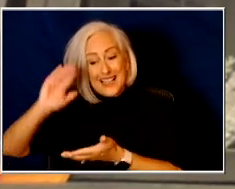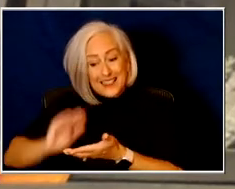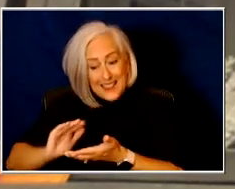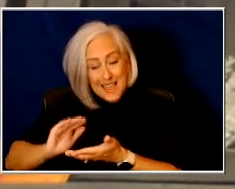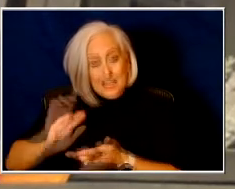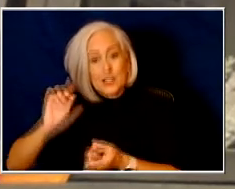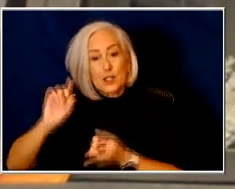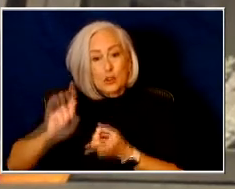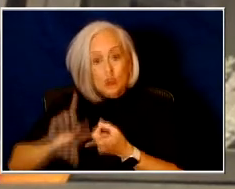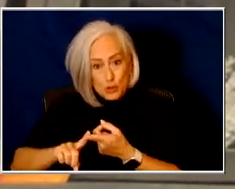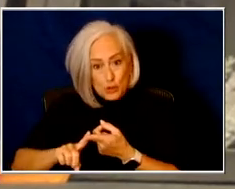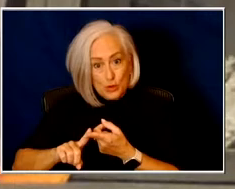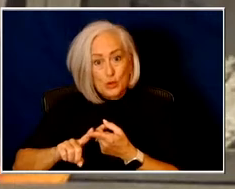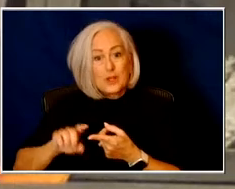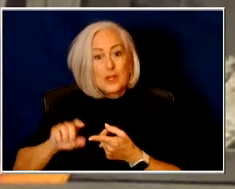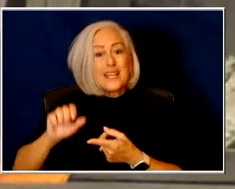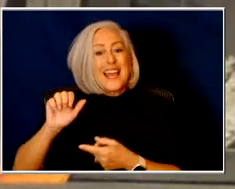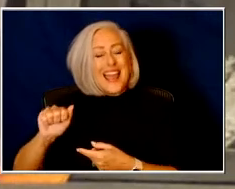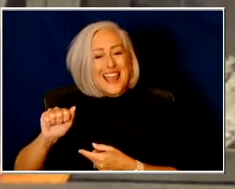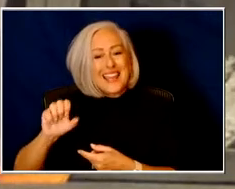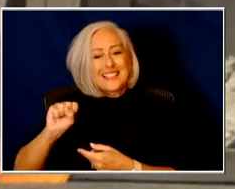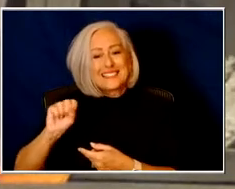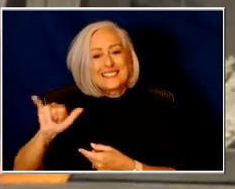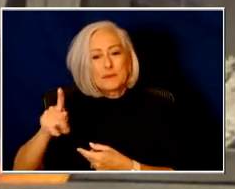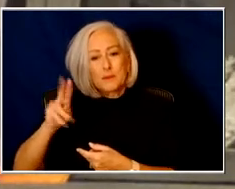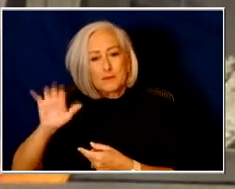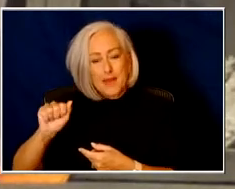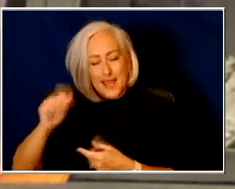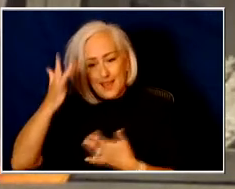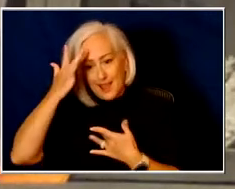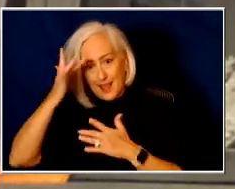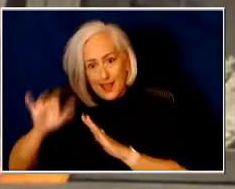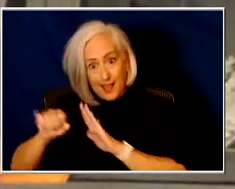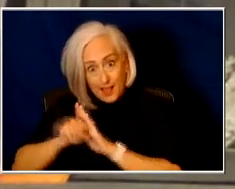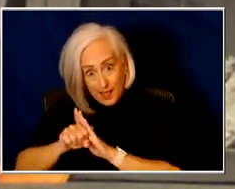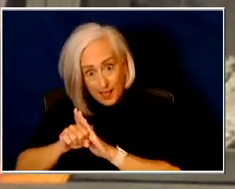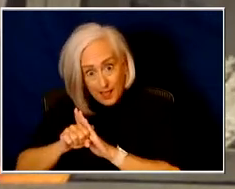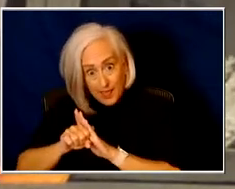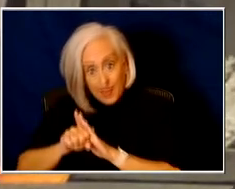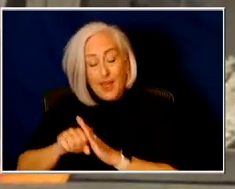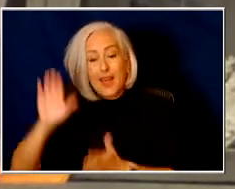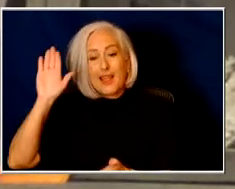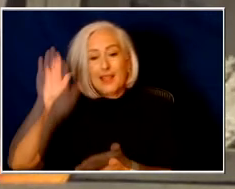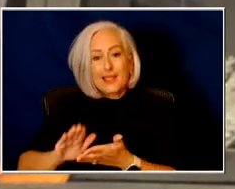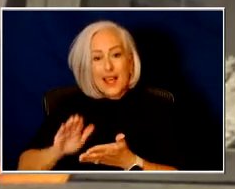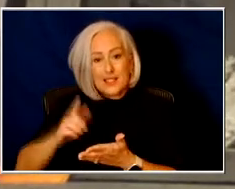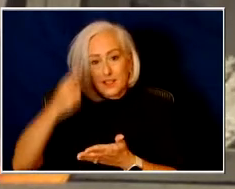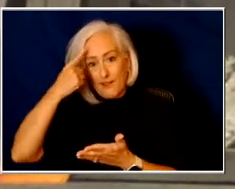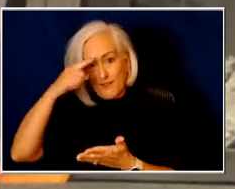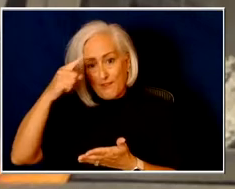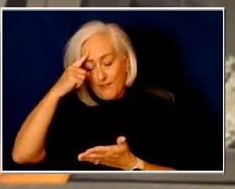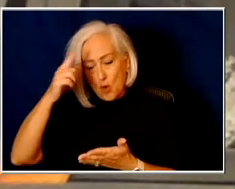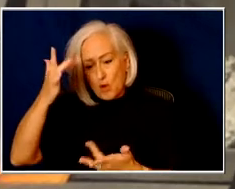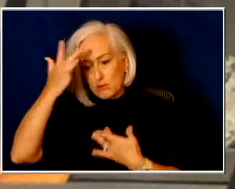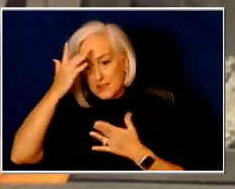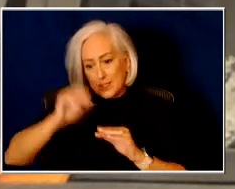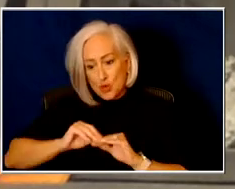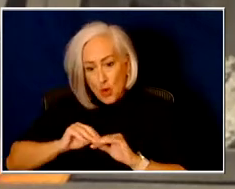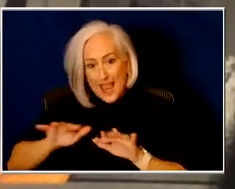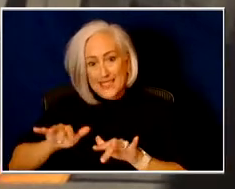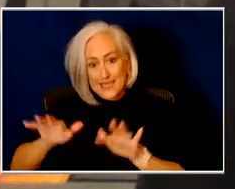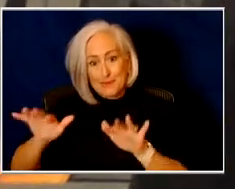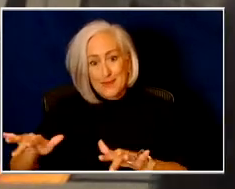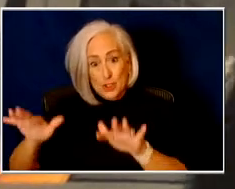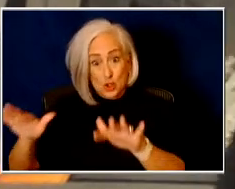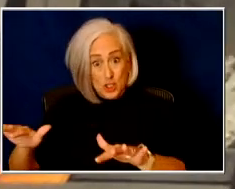asymptomatic disease even less well against transmission that's a fact about all of the current